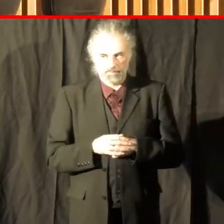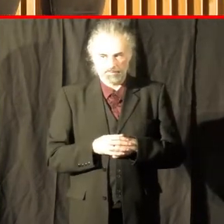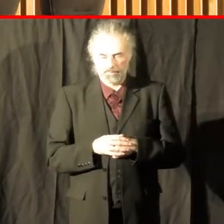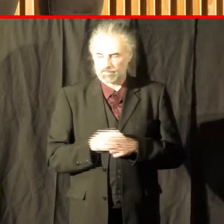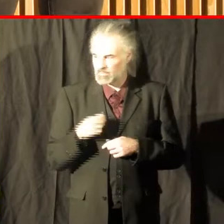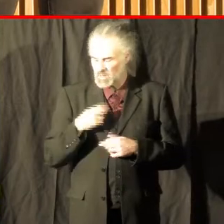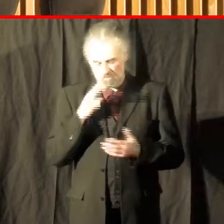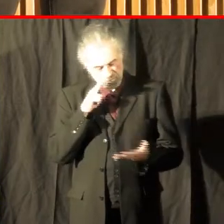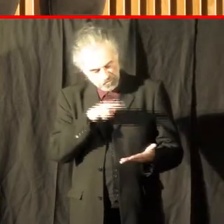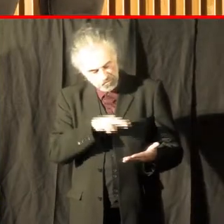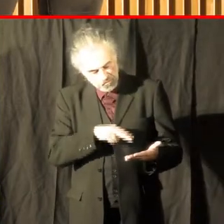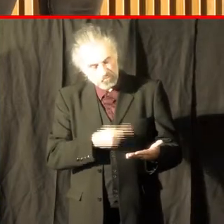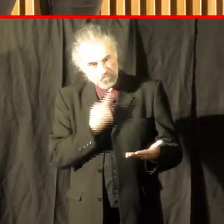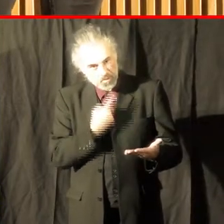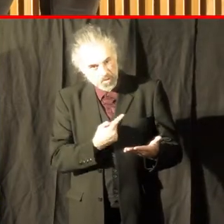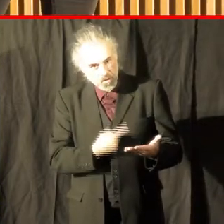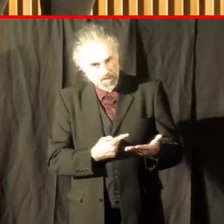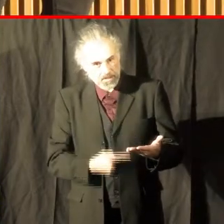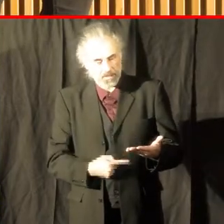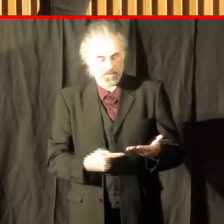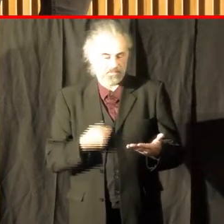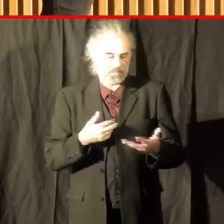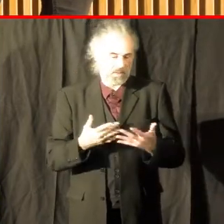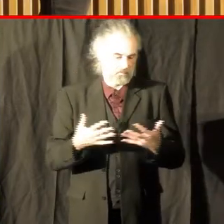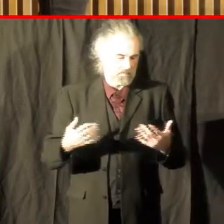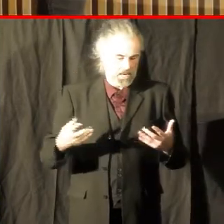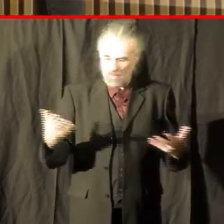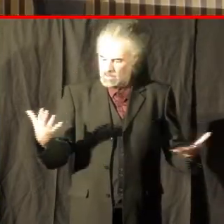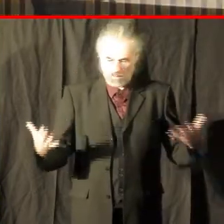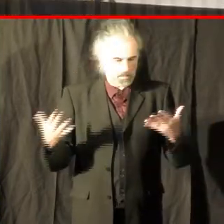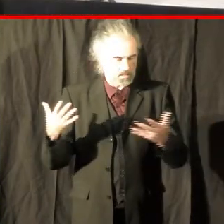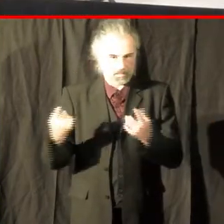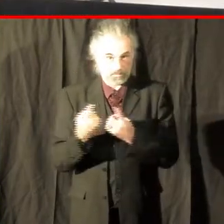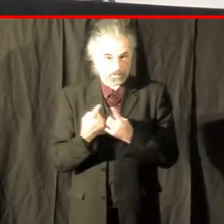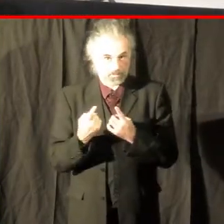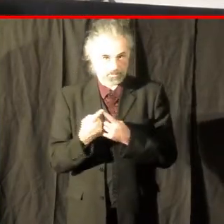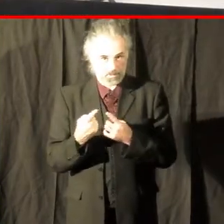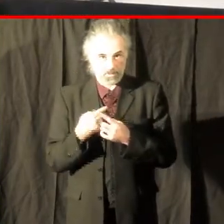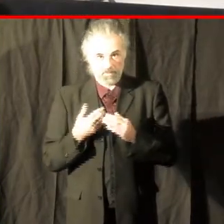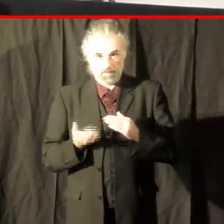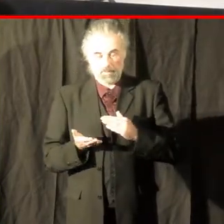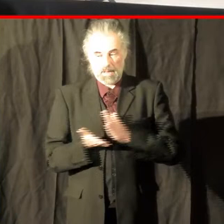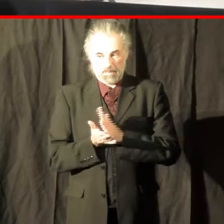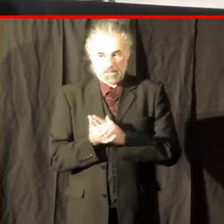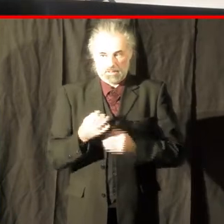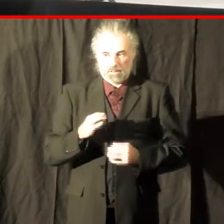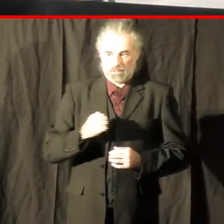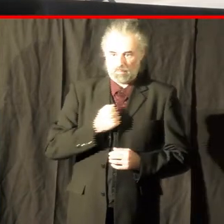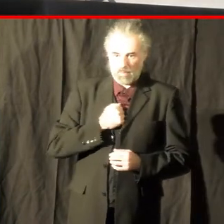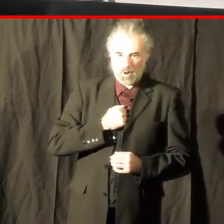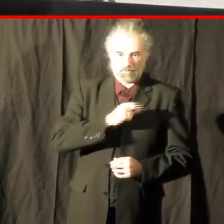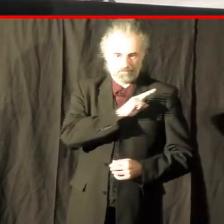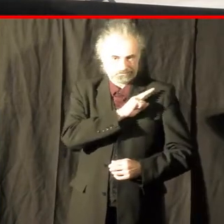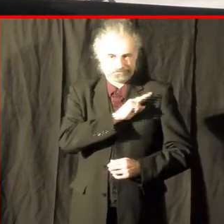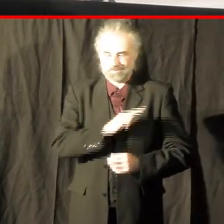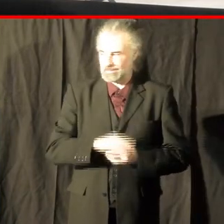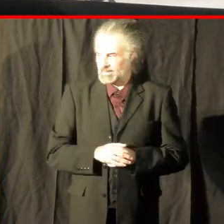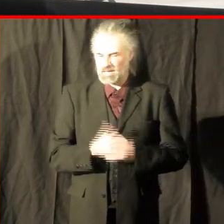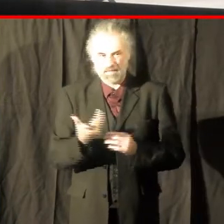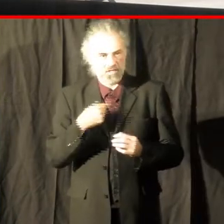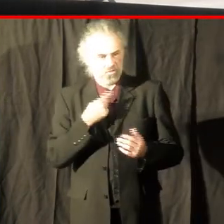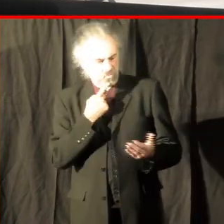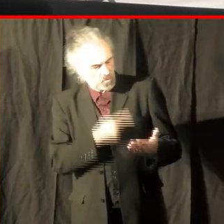comments. He's got several devices running at once. I'm glad I don't have his job. But anything that you are writing in the comments on